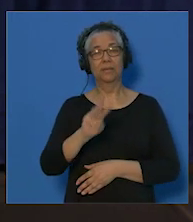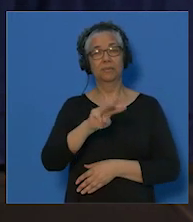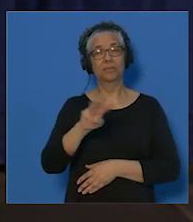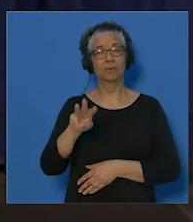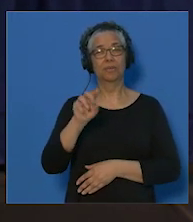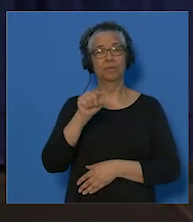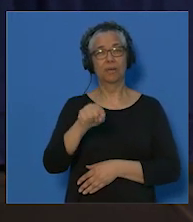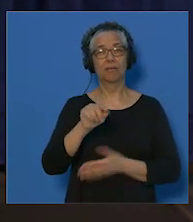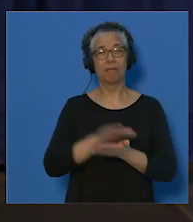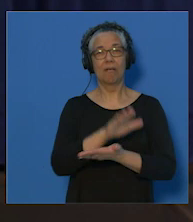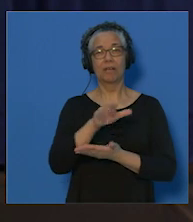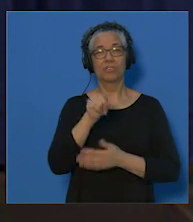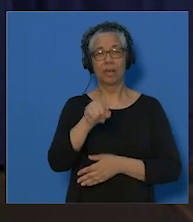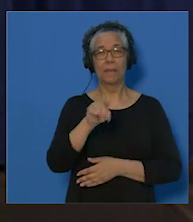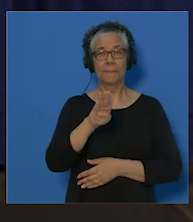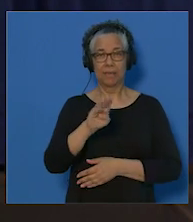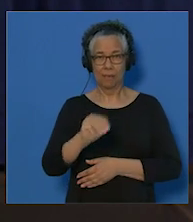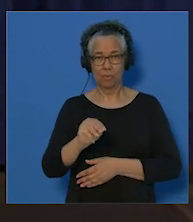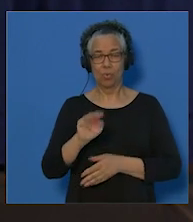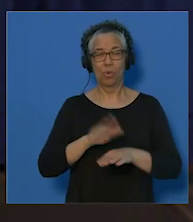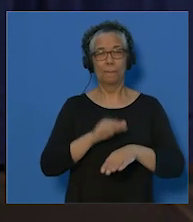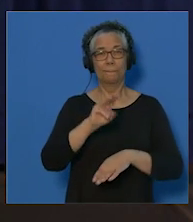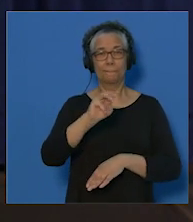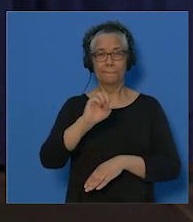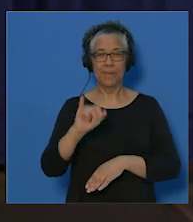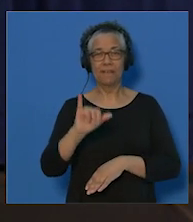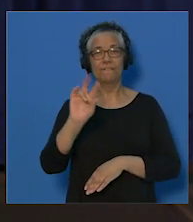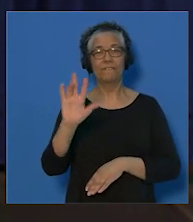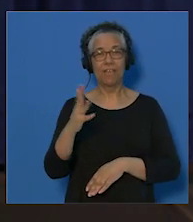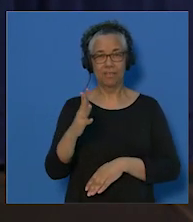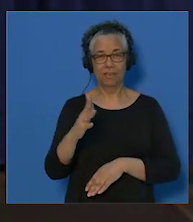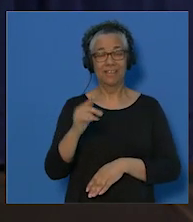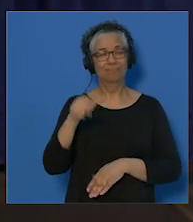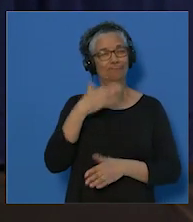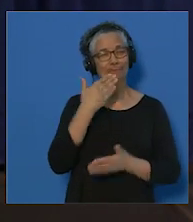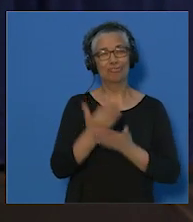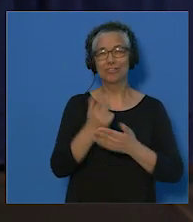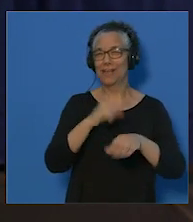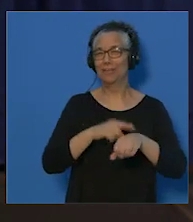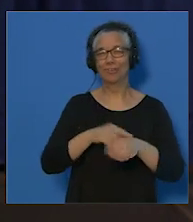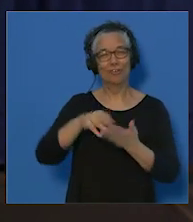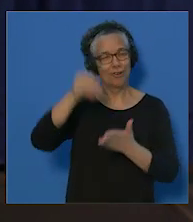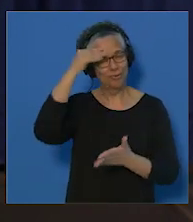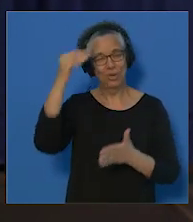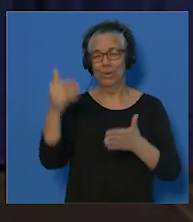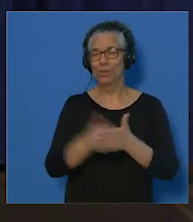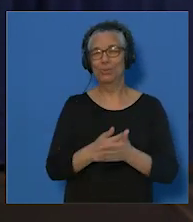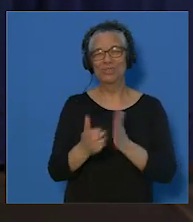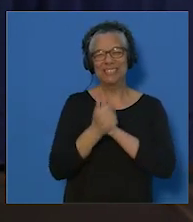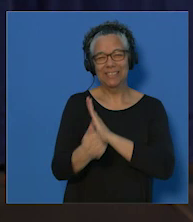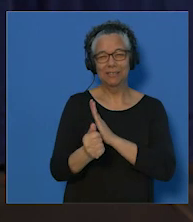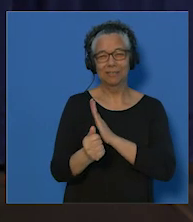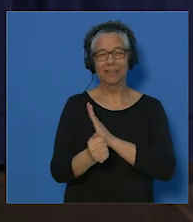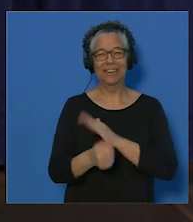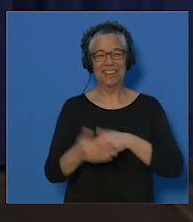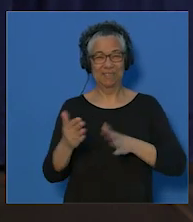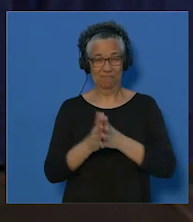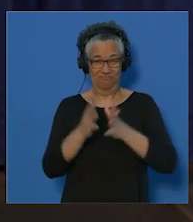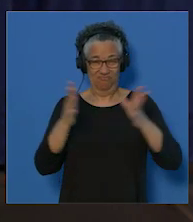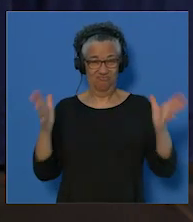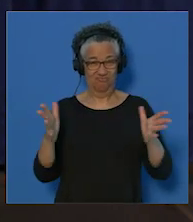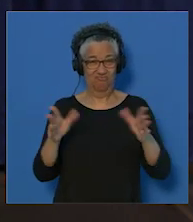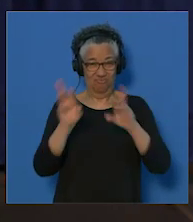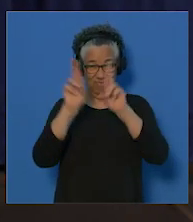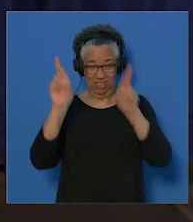www.college.bm, on May 5th. This is an opportune time to learn new skills, expand your resume, and develop your personal and professional